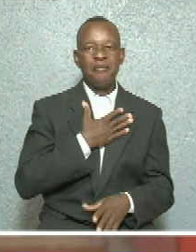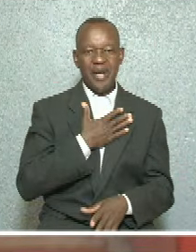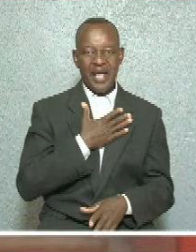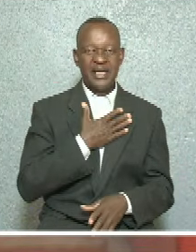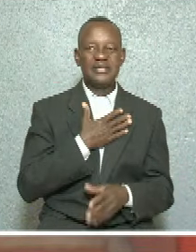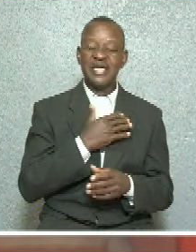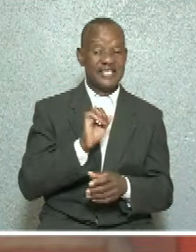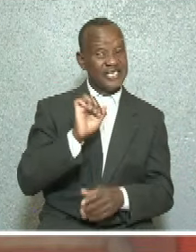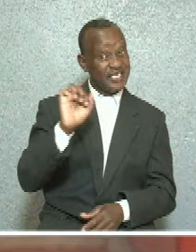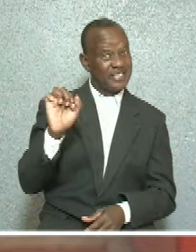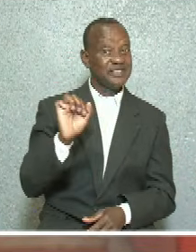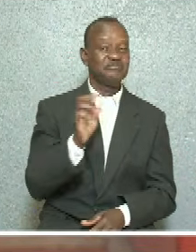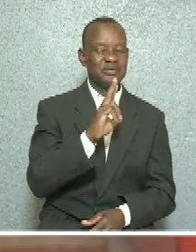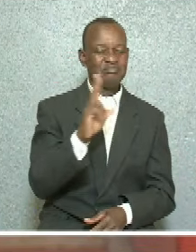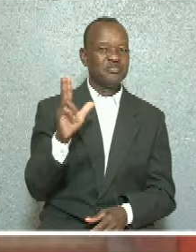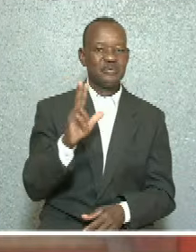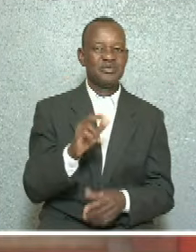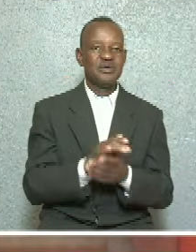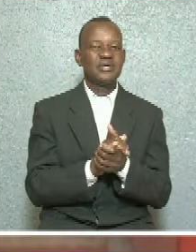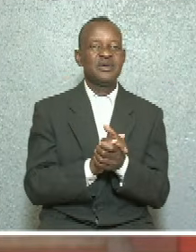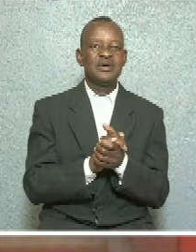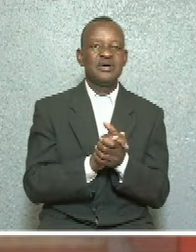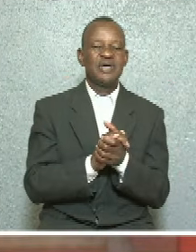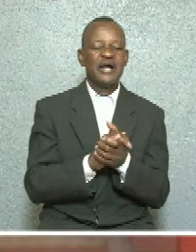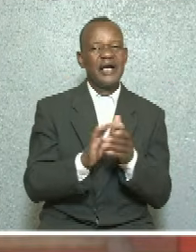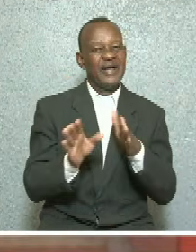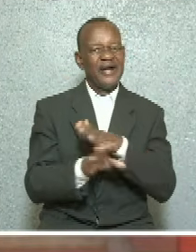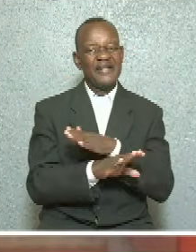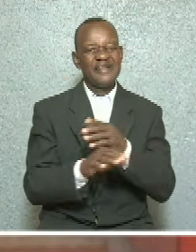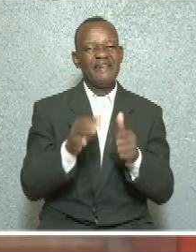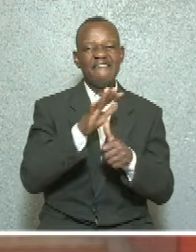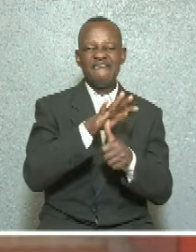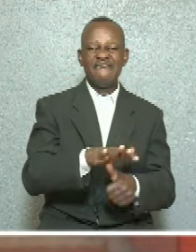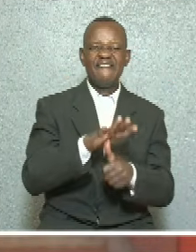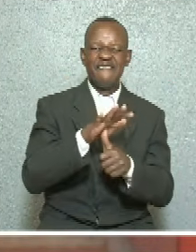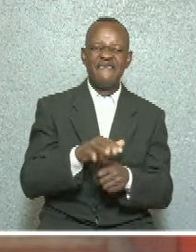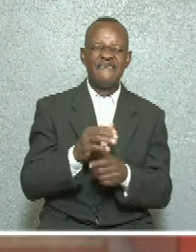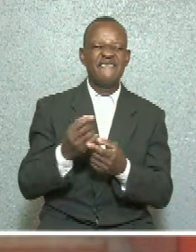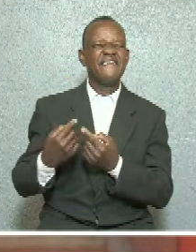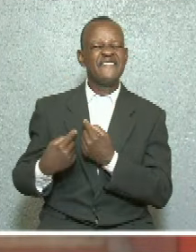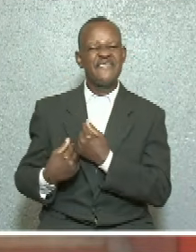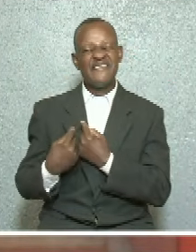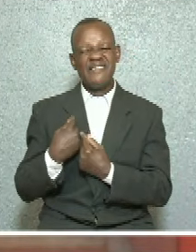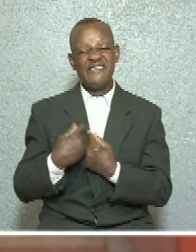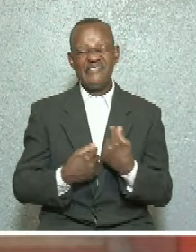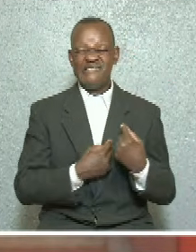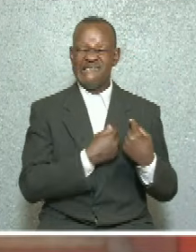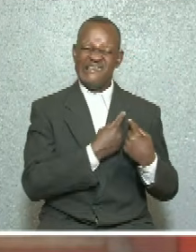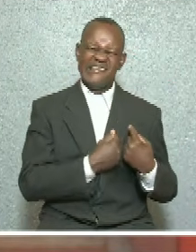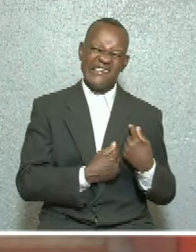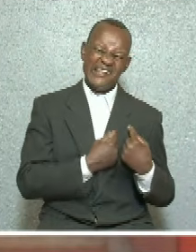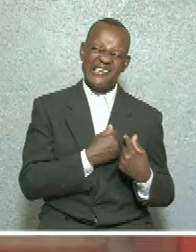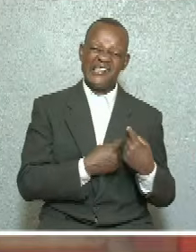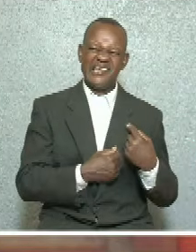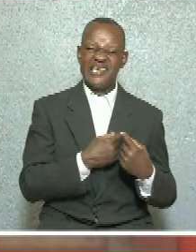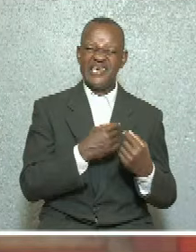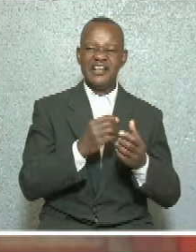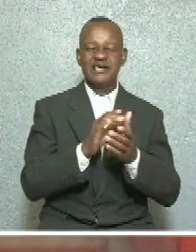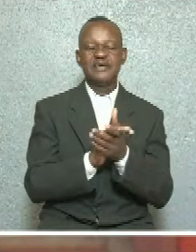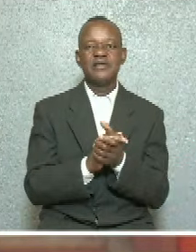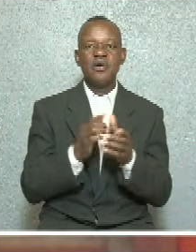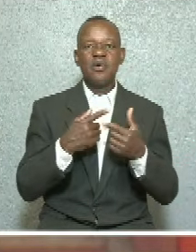Whether black, white, tall, short, blue, green, it does not matter. All of